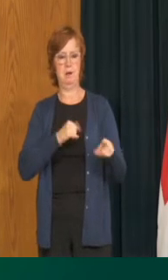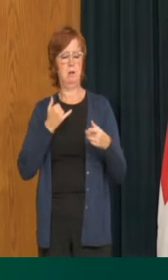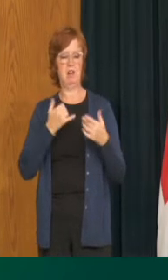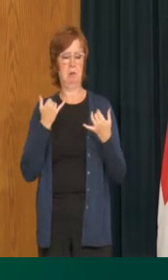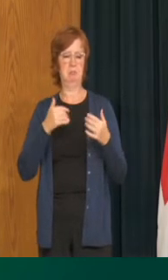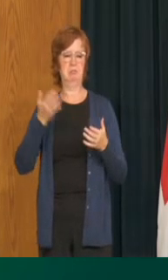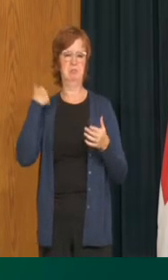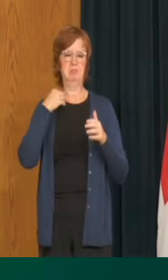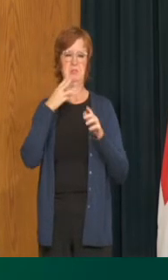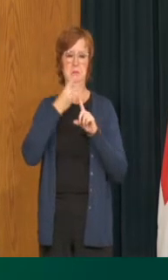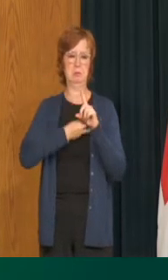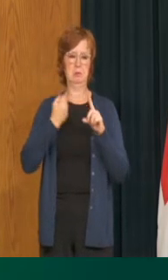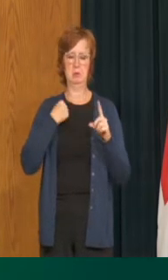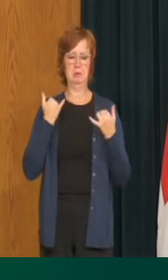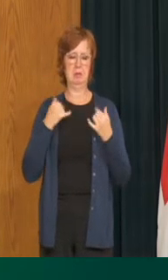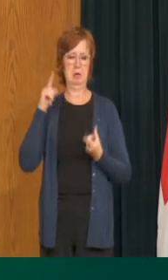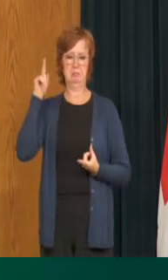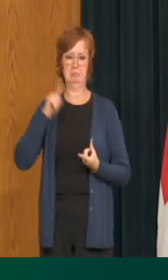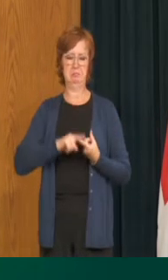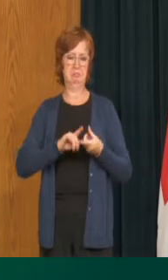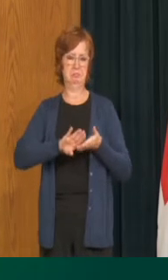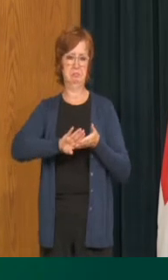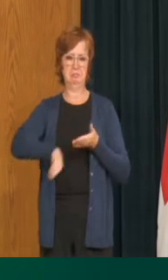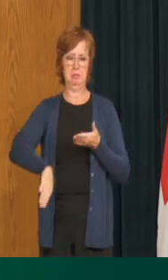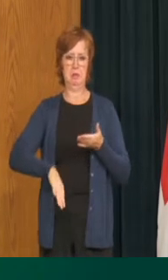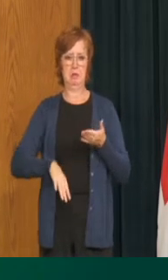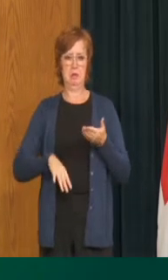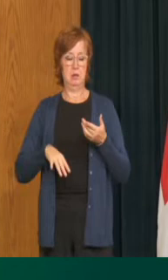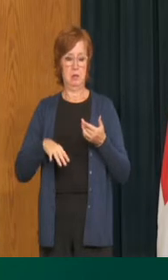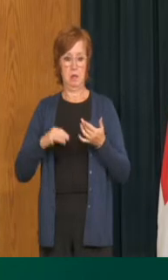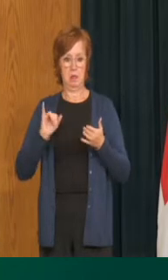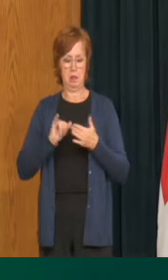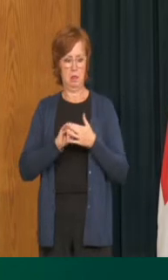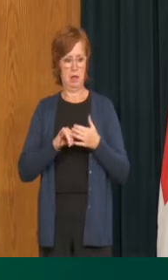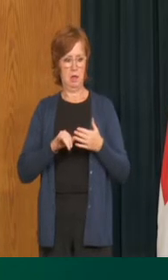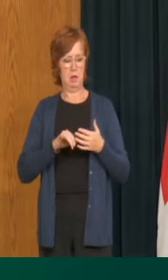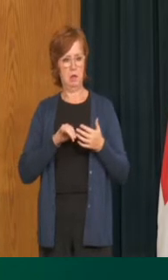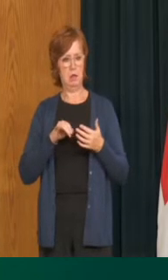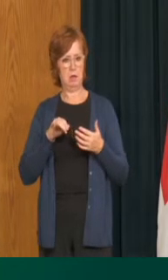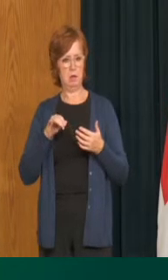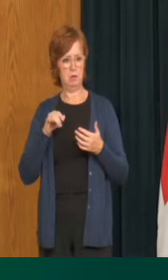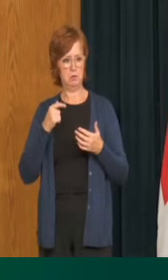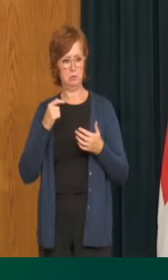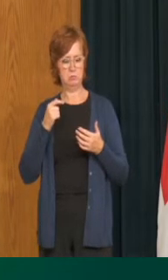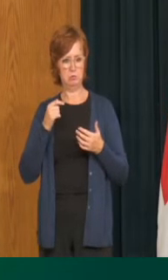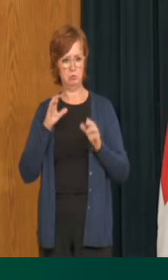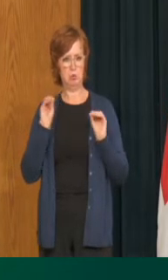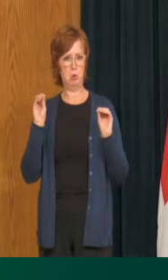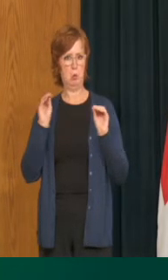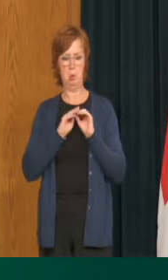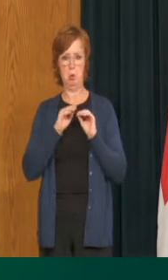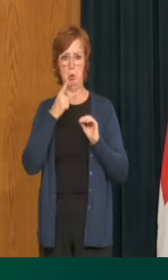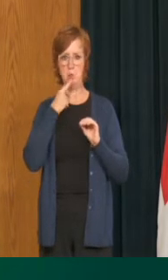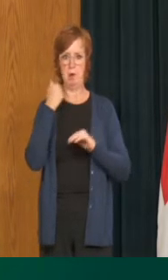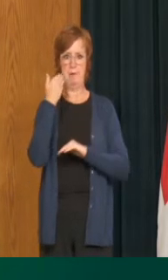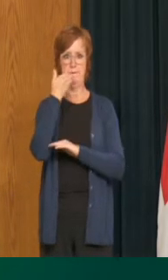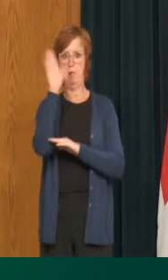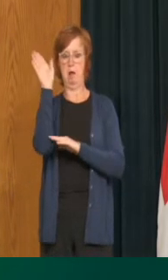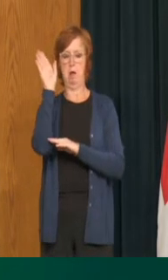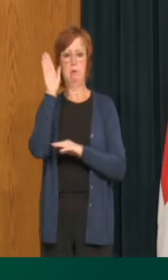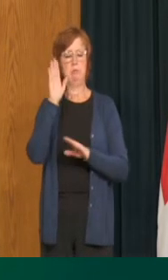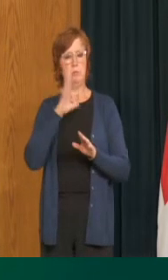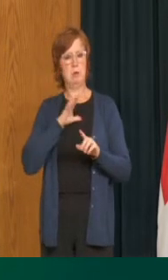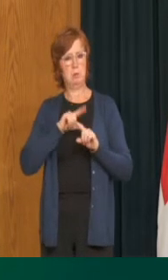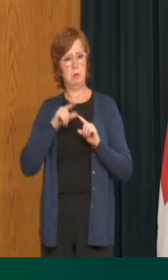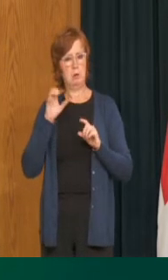concerns for us, given how low case rates are here in the province and how high they are in Alberta and Manitoba. Why don't